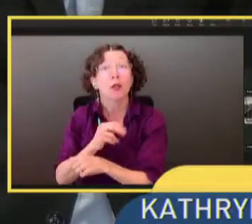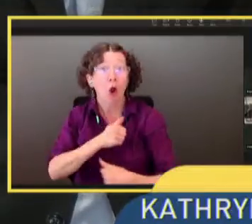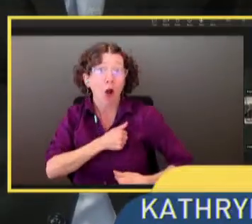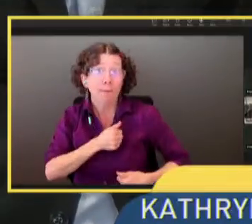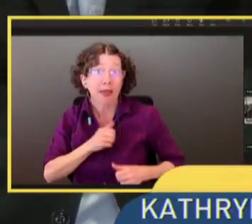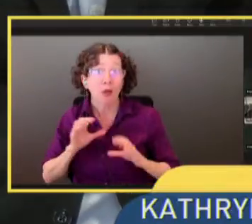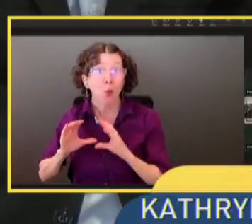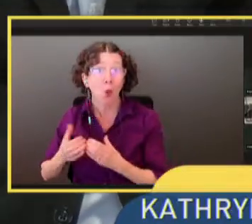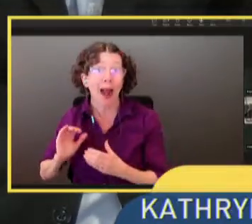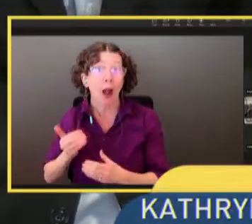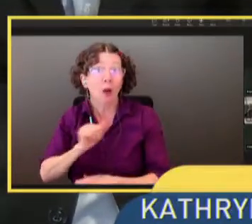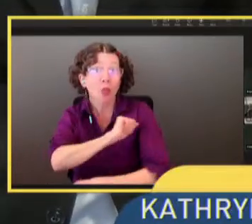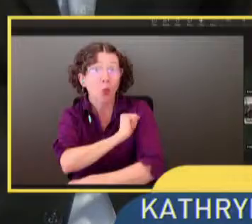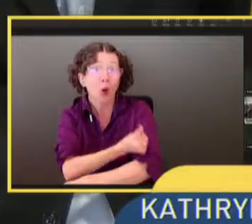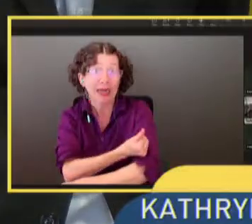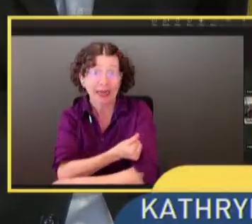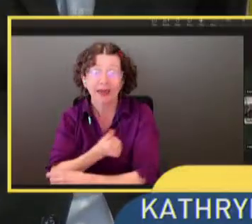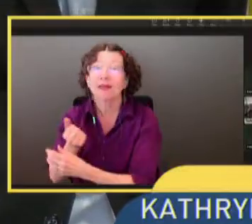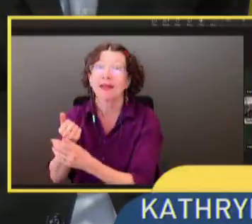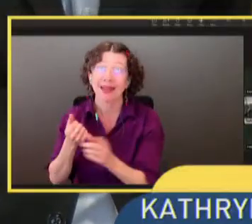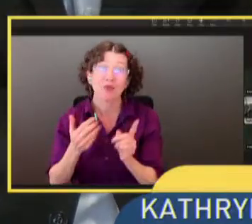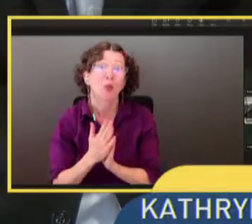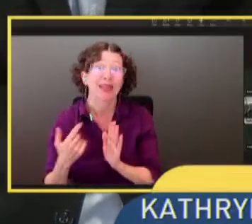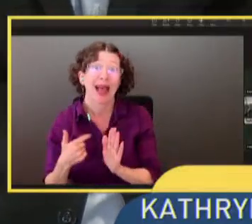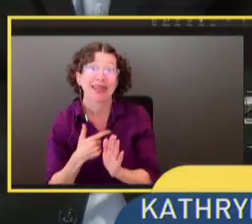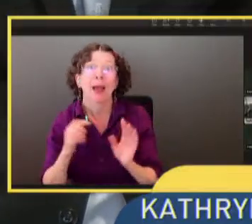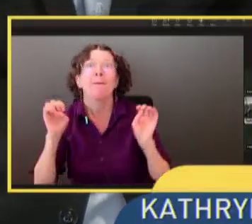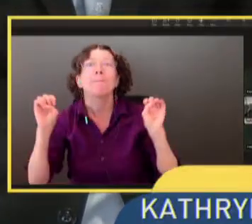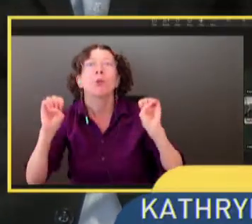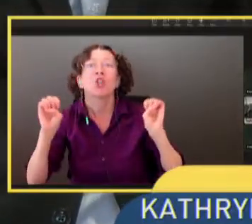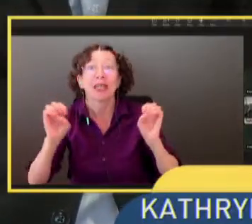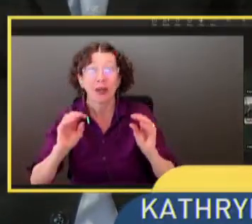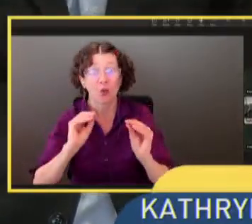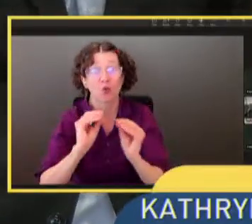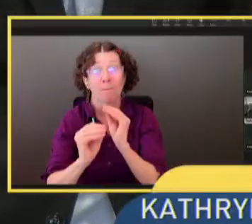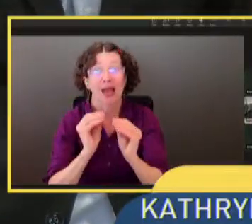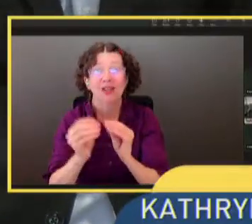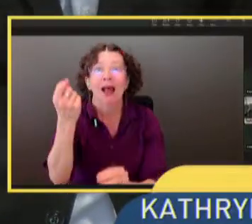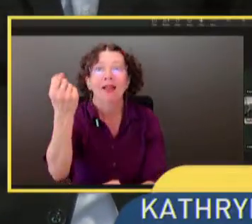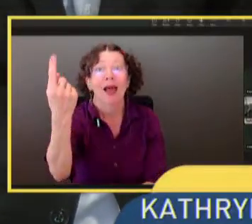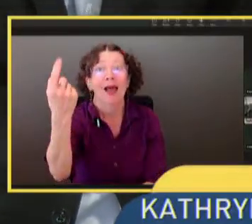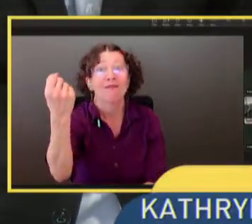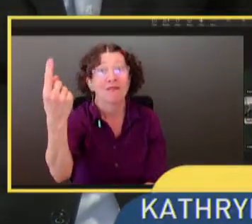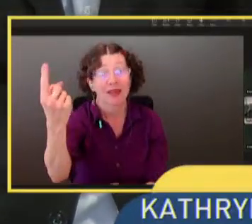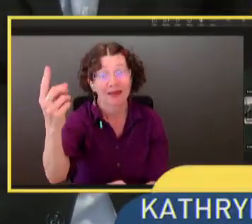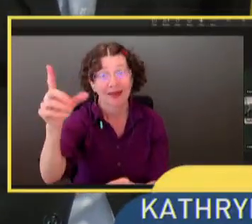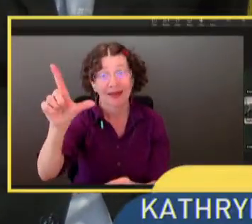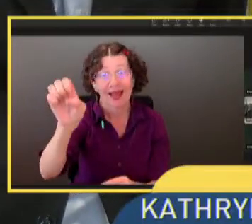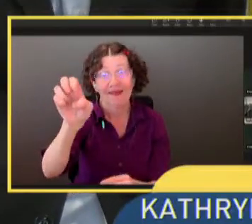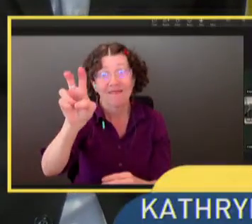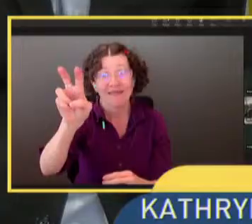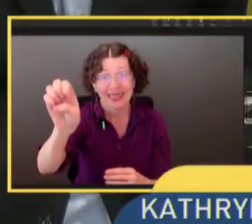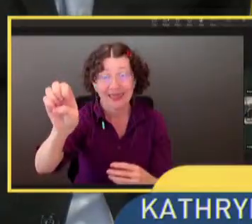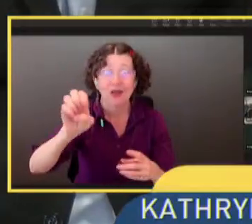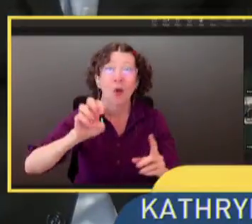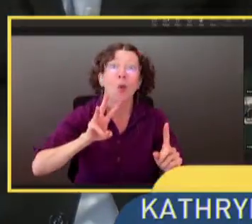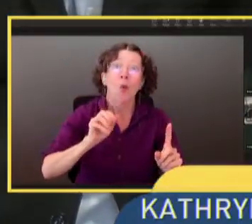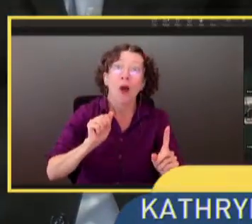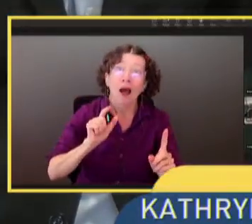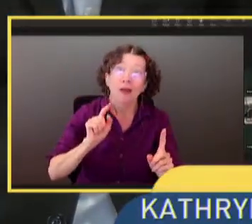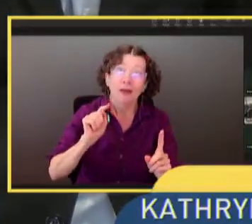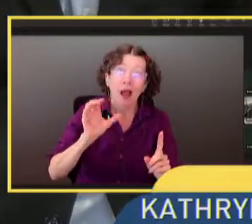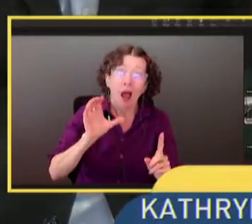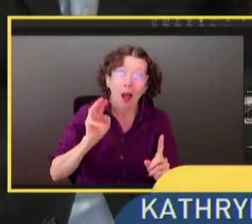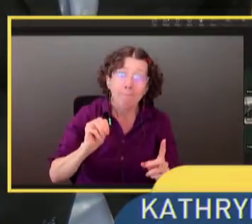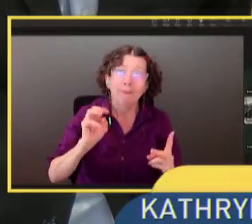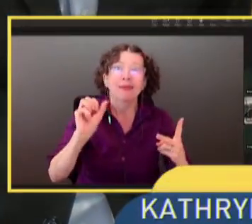are also aware of several specific levees that have sustained damage or even breached in the course of this event, and using the Army Corps' Flood